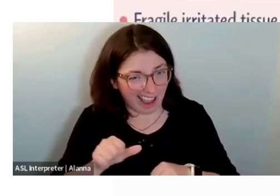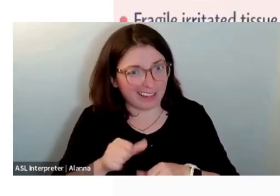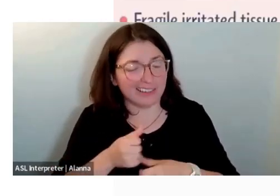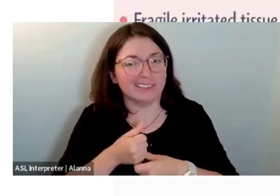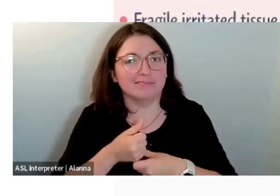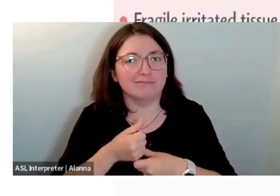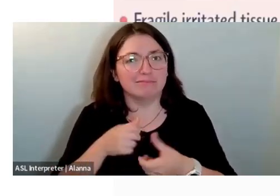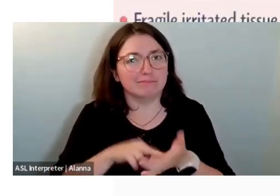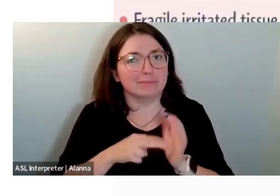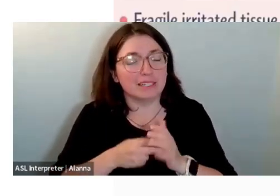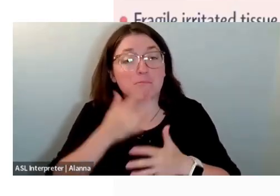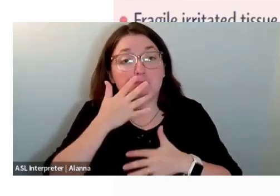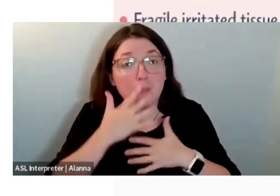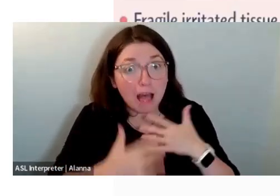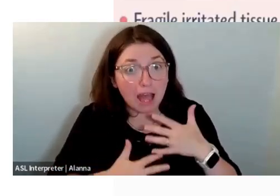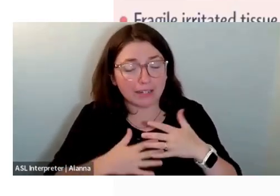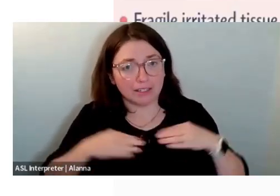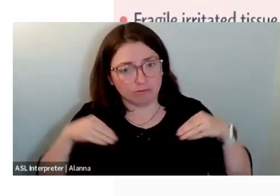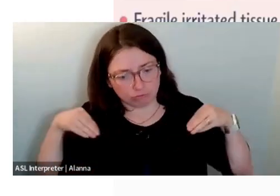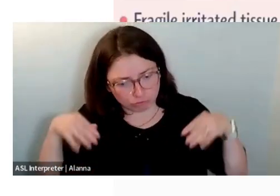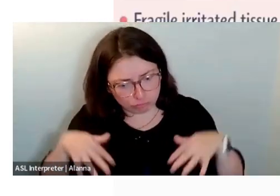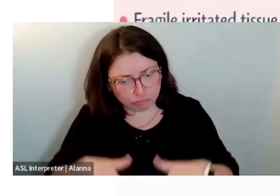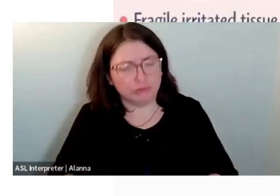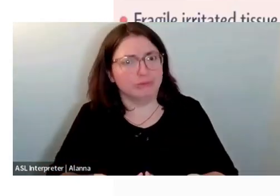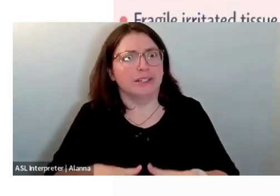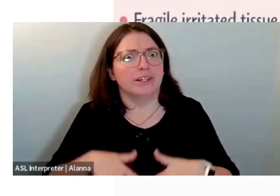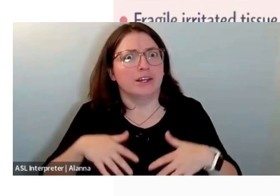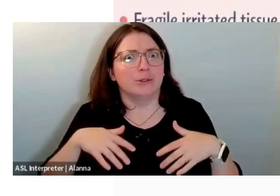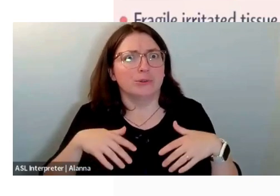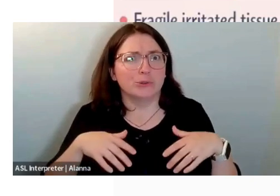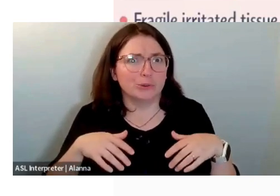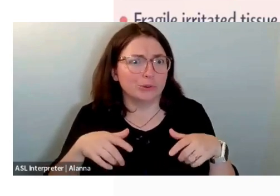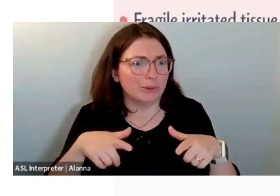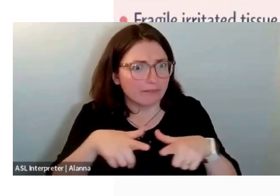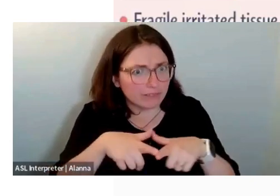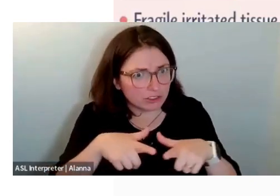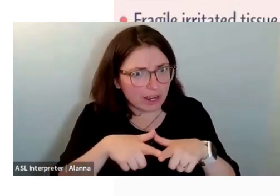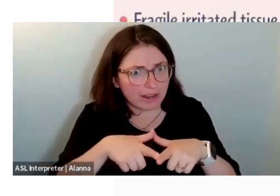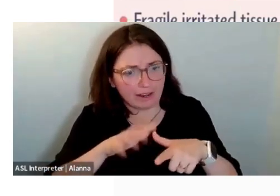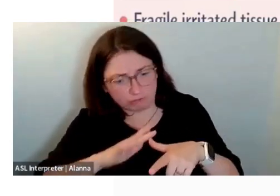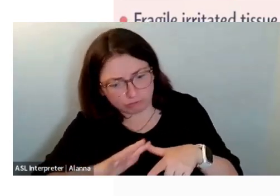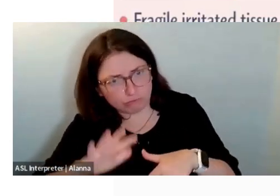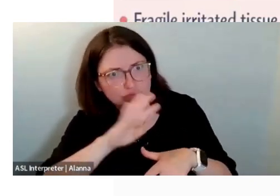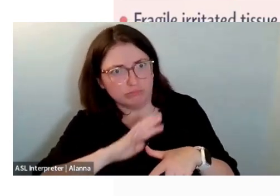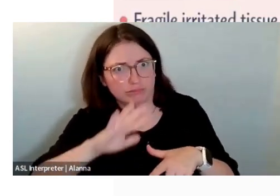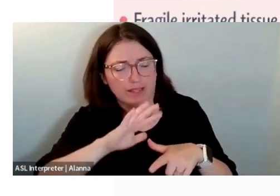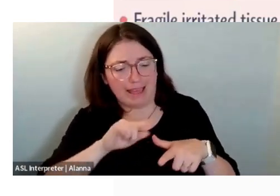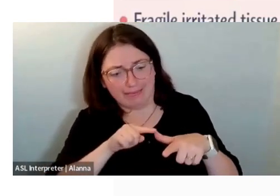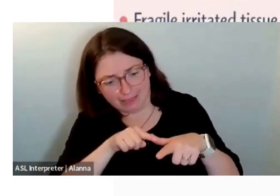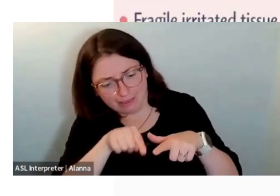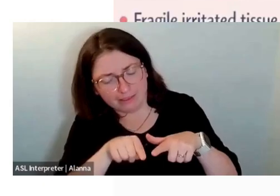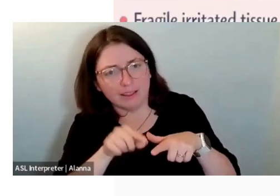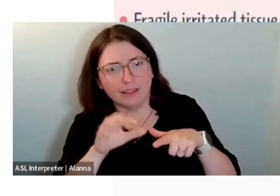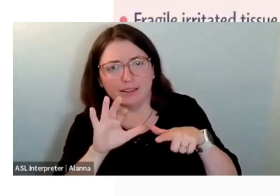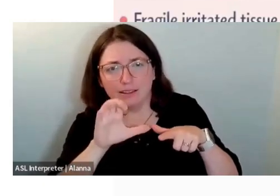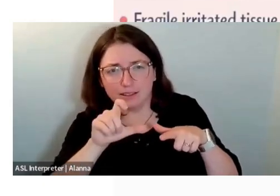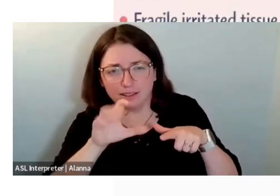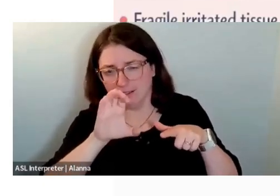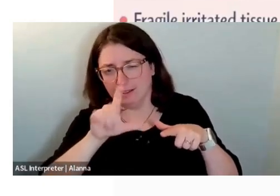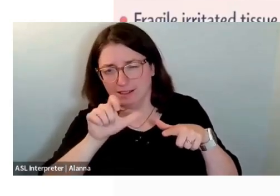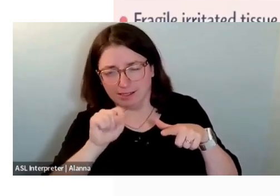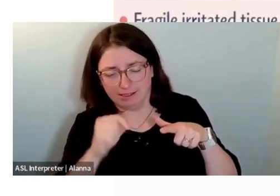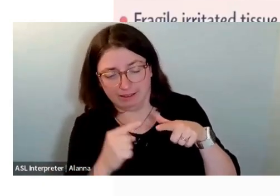this all is helpful for maintaining healthy skin of the vulva and